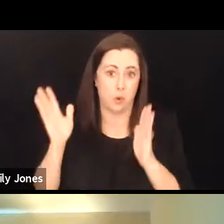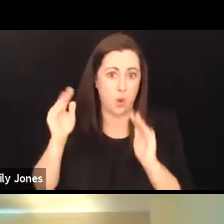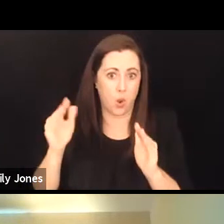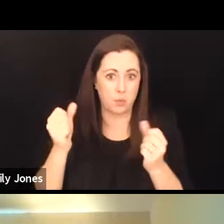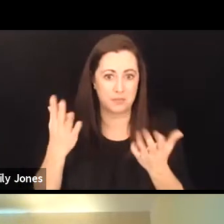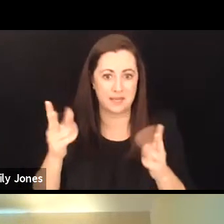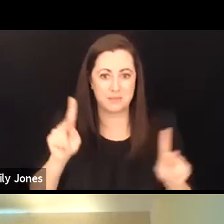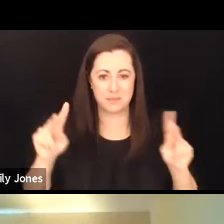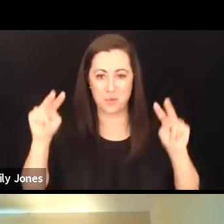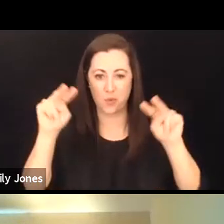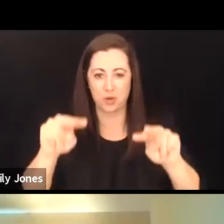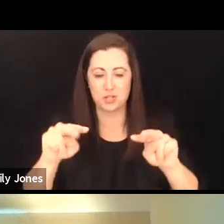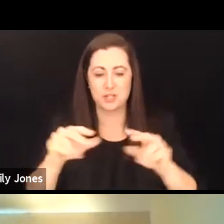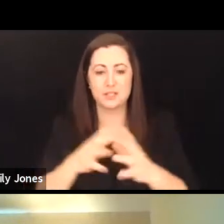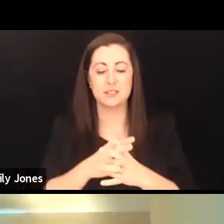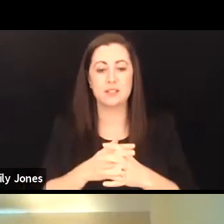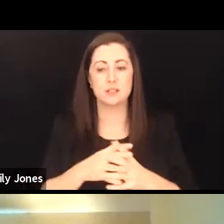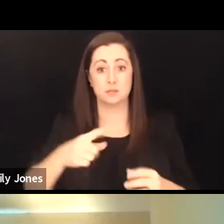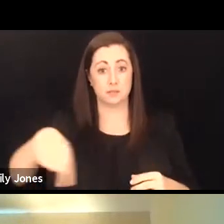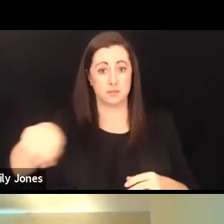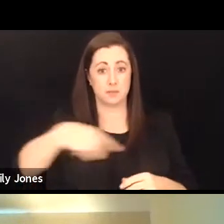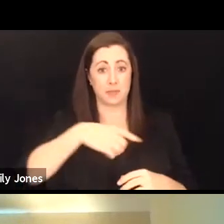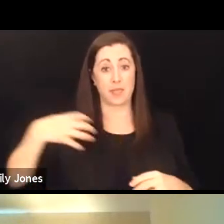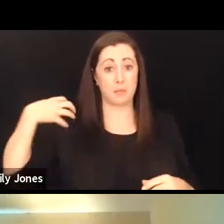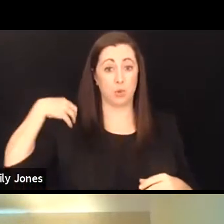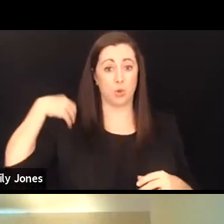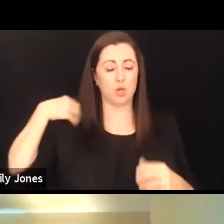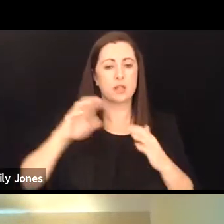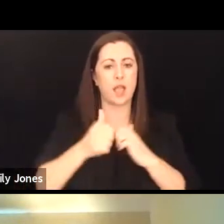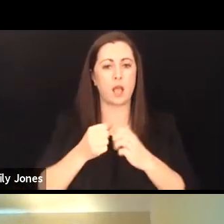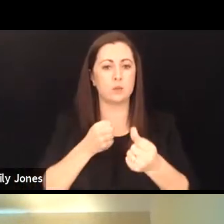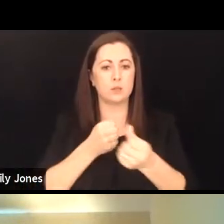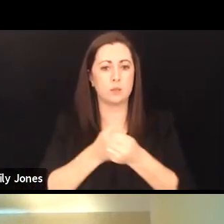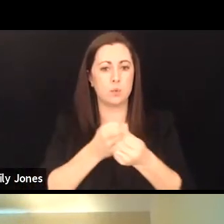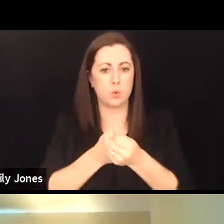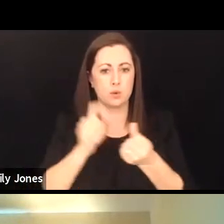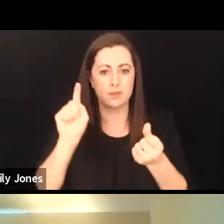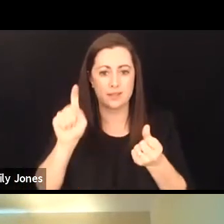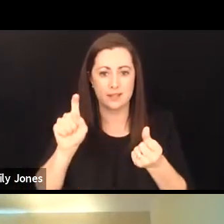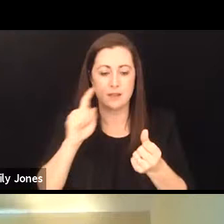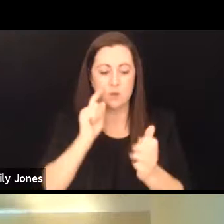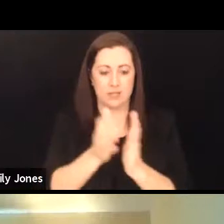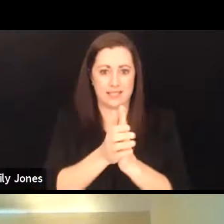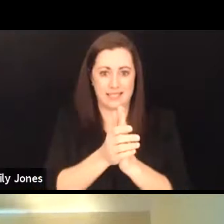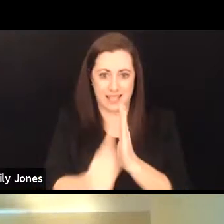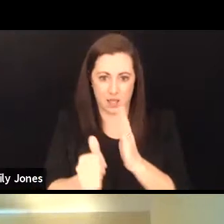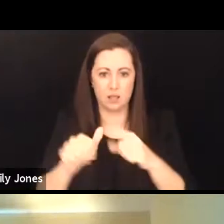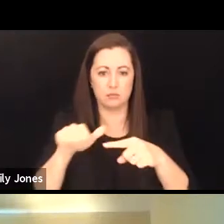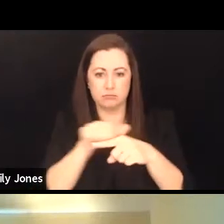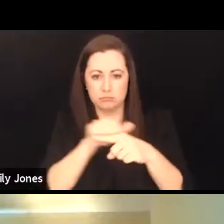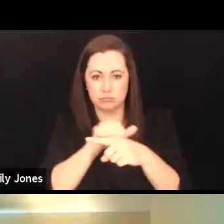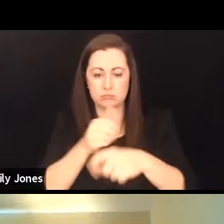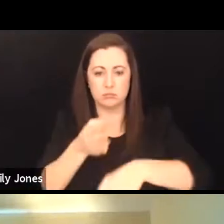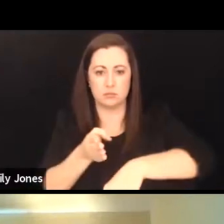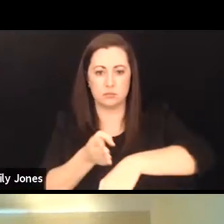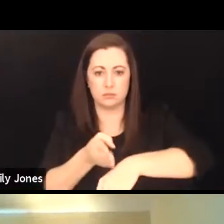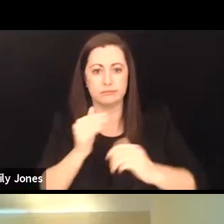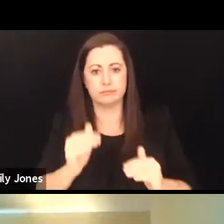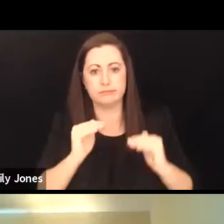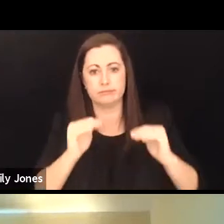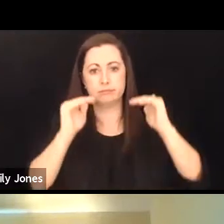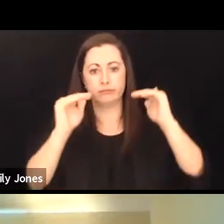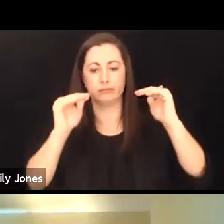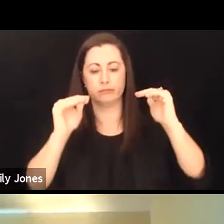do we as employers support the need for skill upgrading, professional development I'm speaking about now,